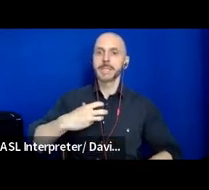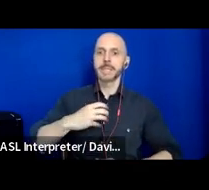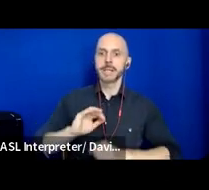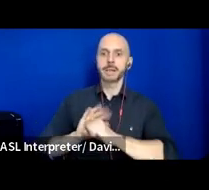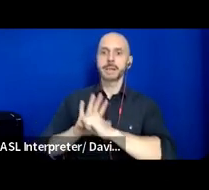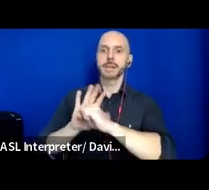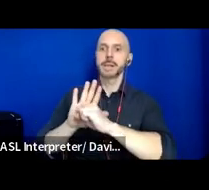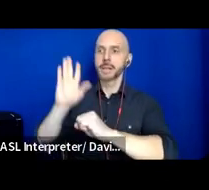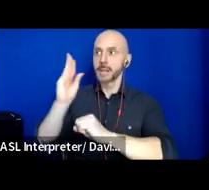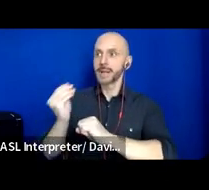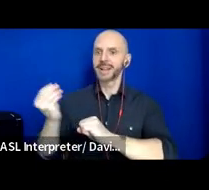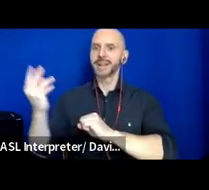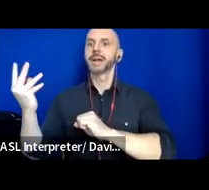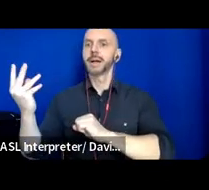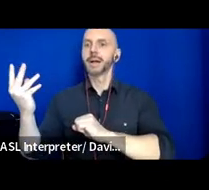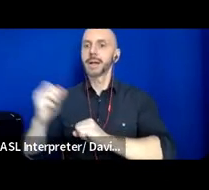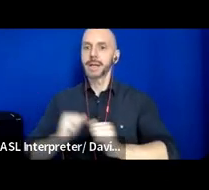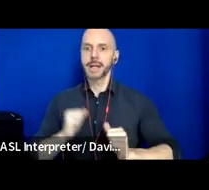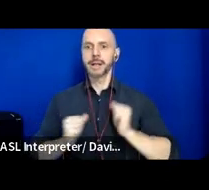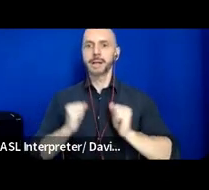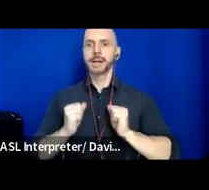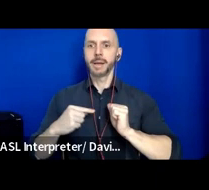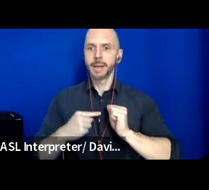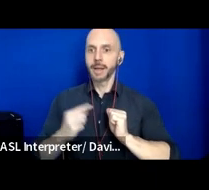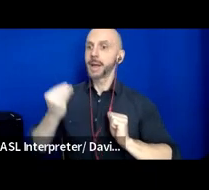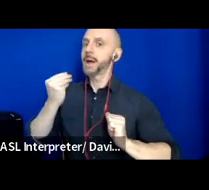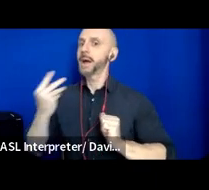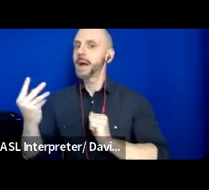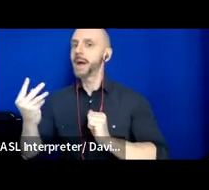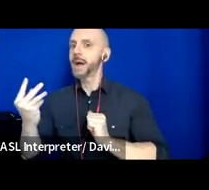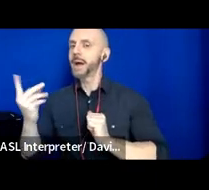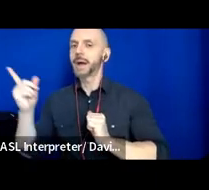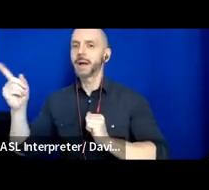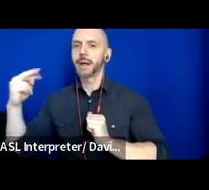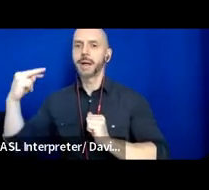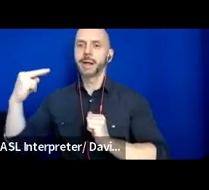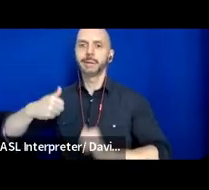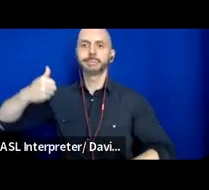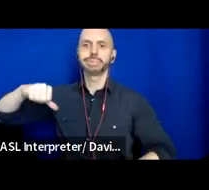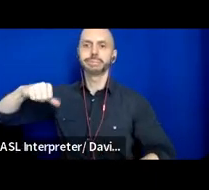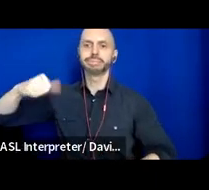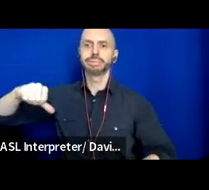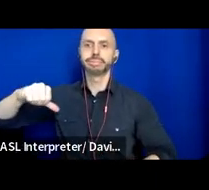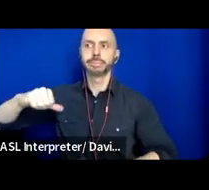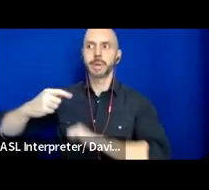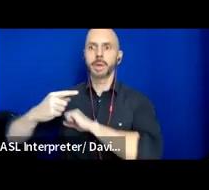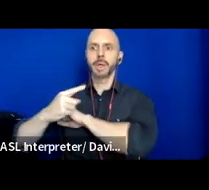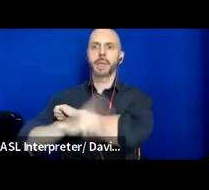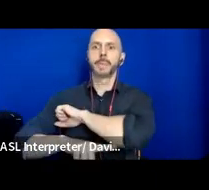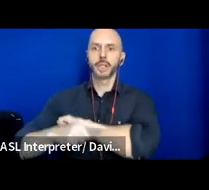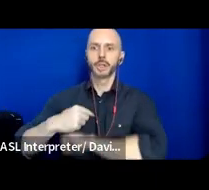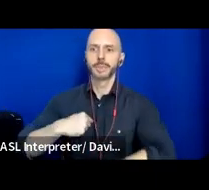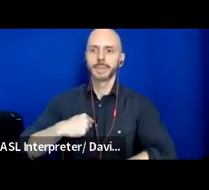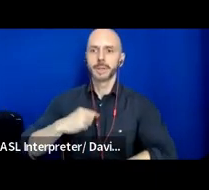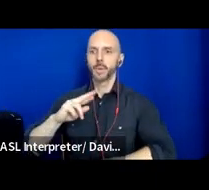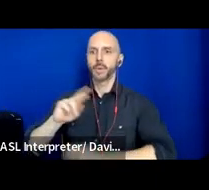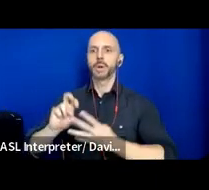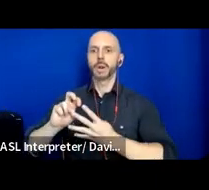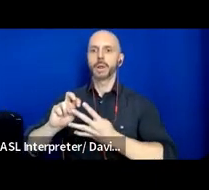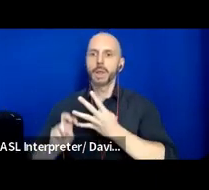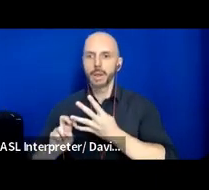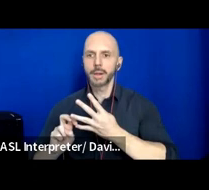punished or penalized for speaking up or saying anything, or their experience is compromised by making them even wonder about